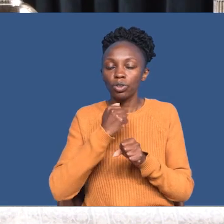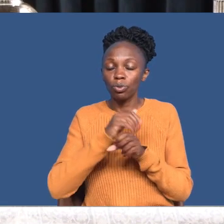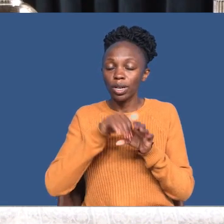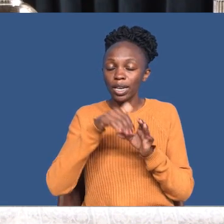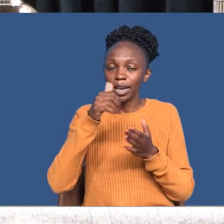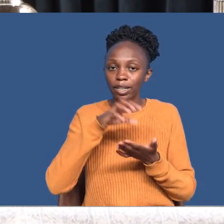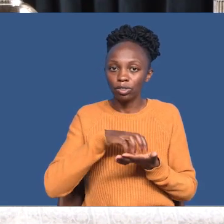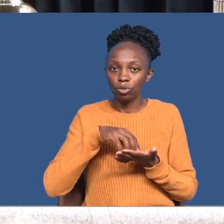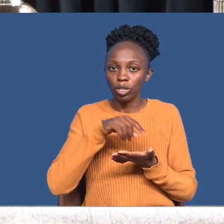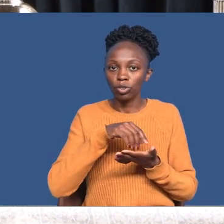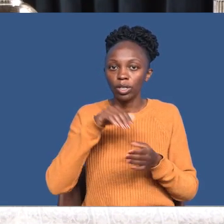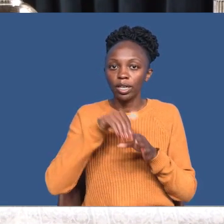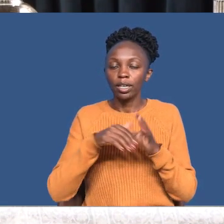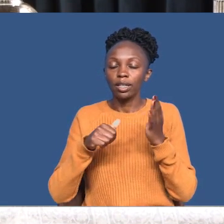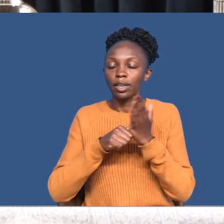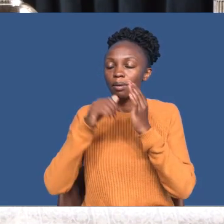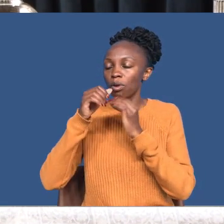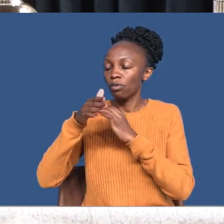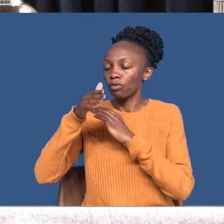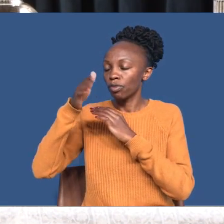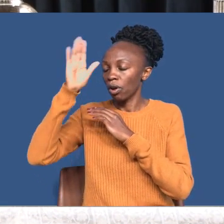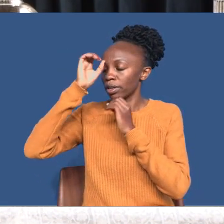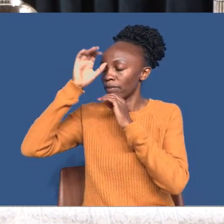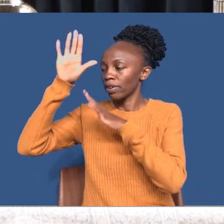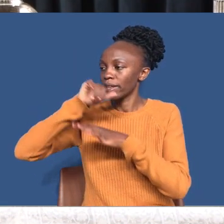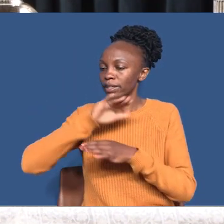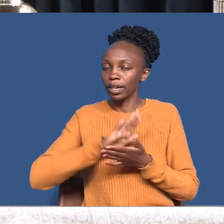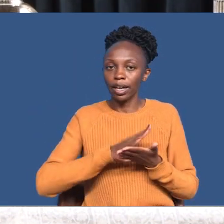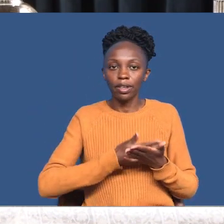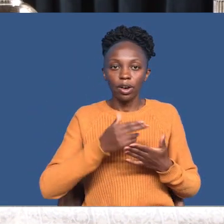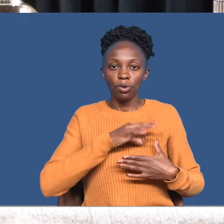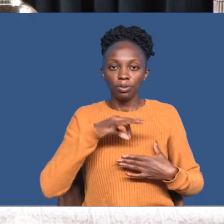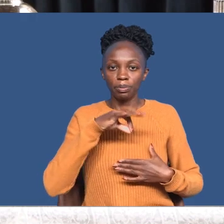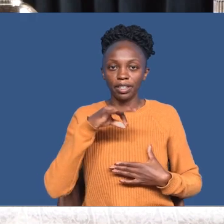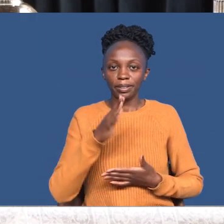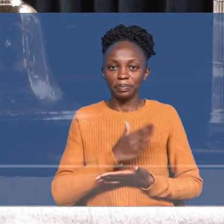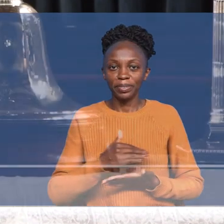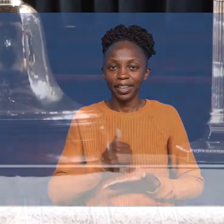that we meet, in the name of God, Father, Son, and the Holy Spirit. Amen.